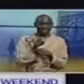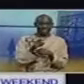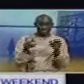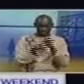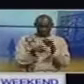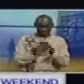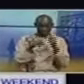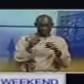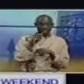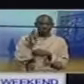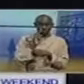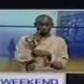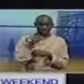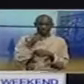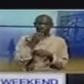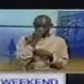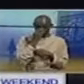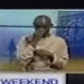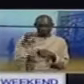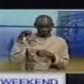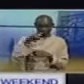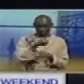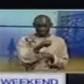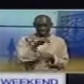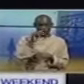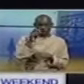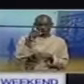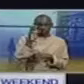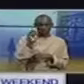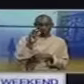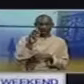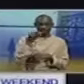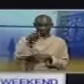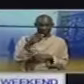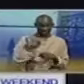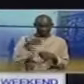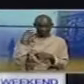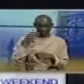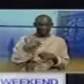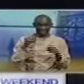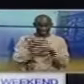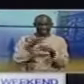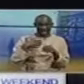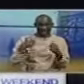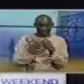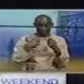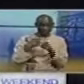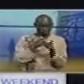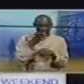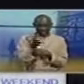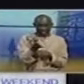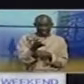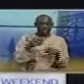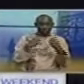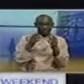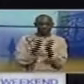Deputy President William Ruto this evening touched down in Lodwar just a day after a bandit attack triggered yet more conflict